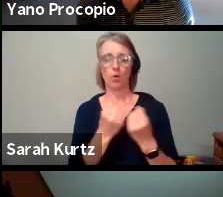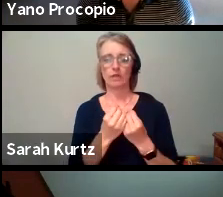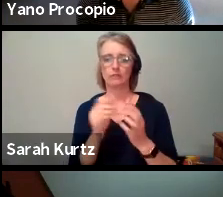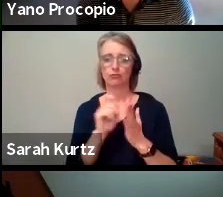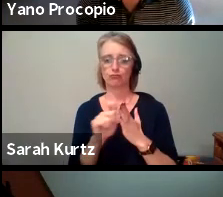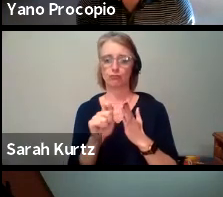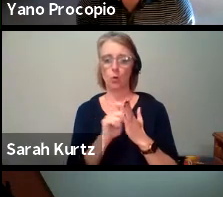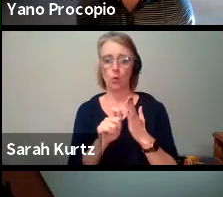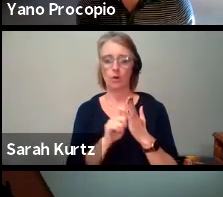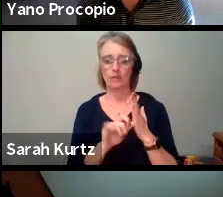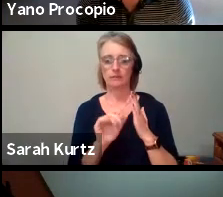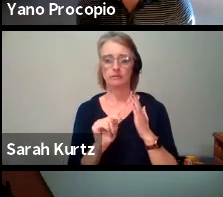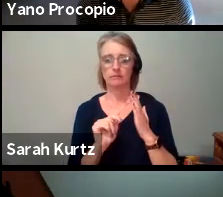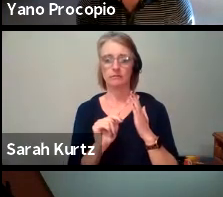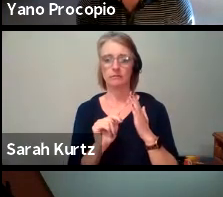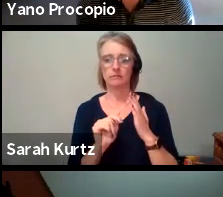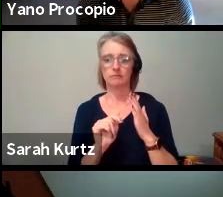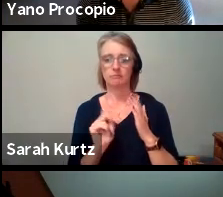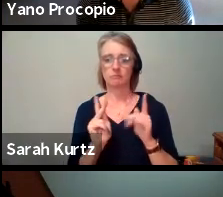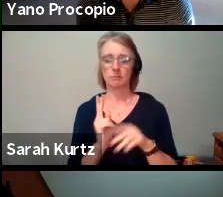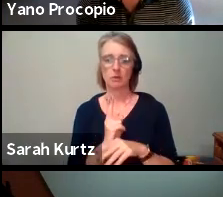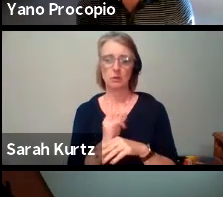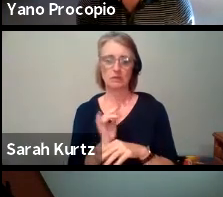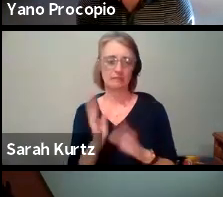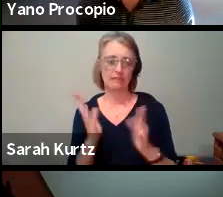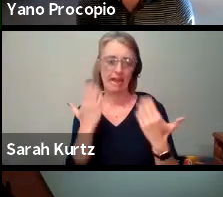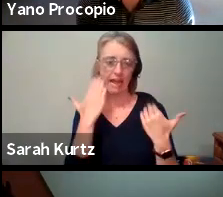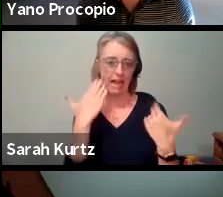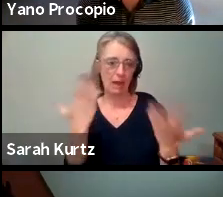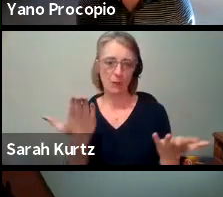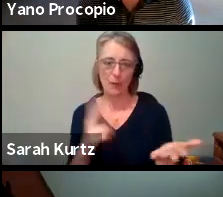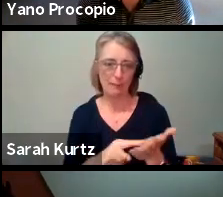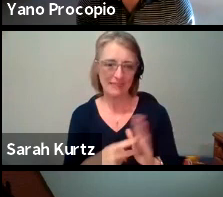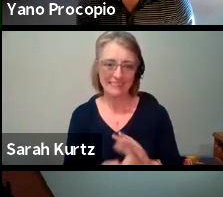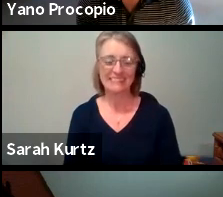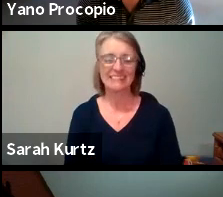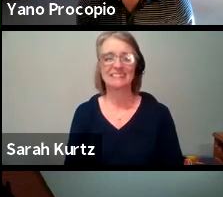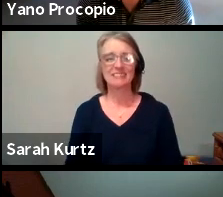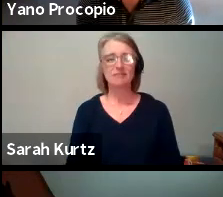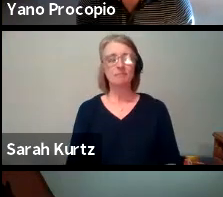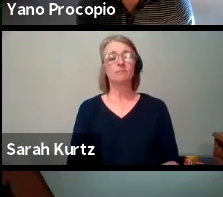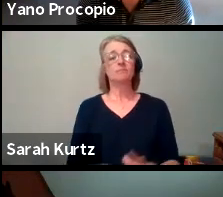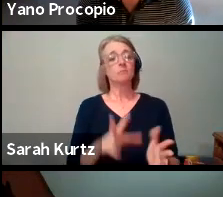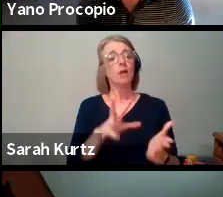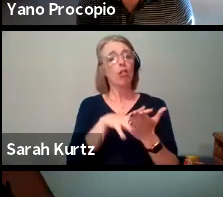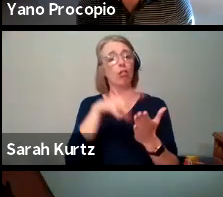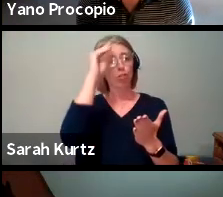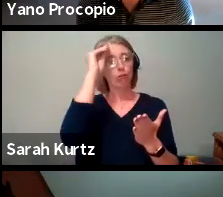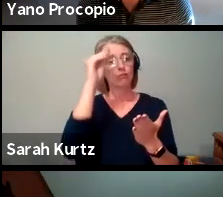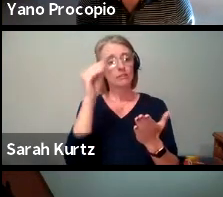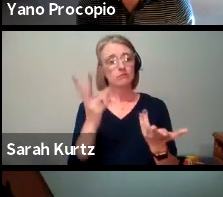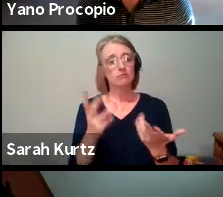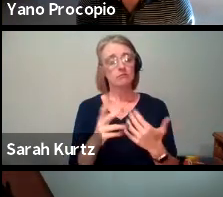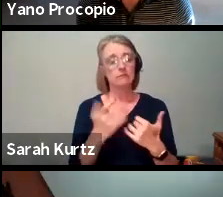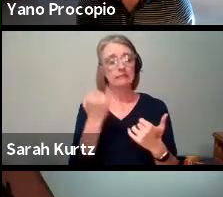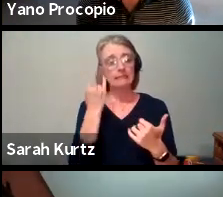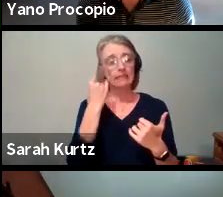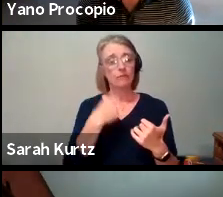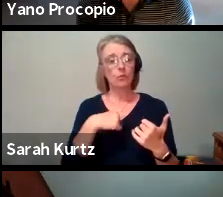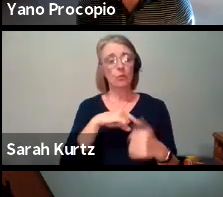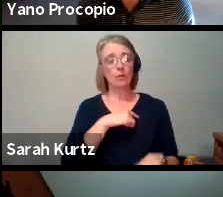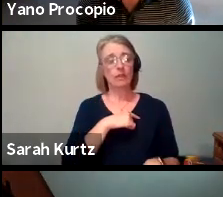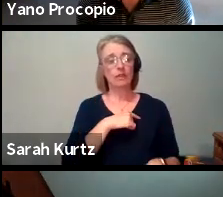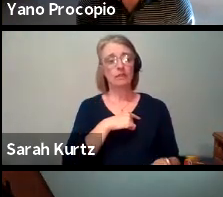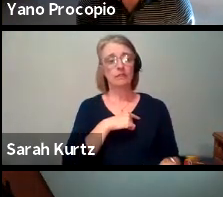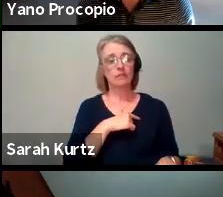organization, but nobody's using it. So I don't know what that means. But let's get familiar with it though, because it's something that if we put